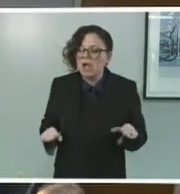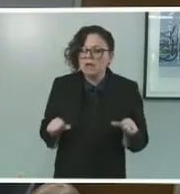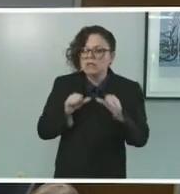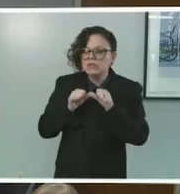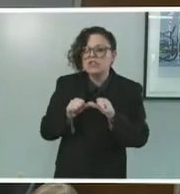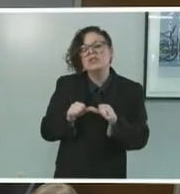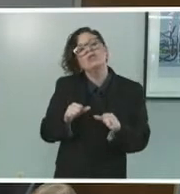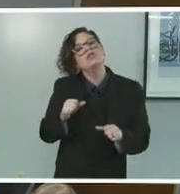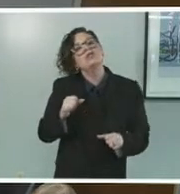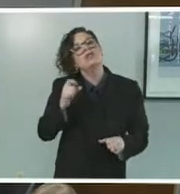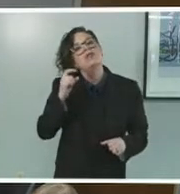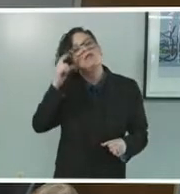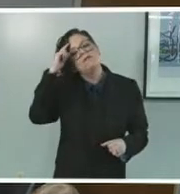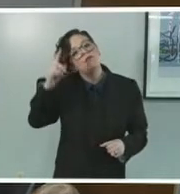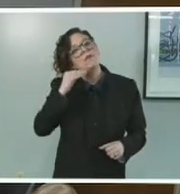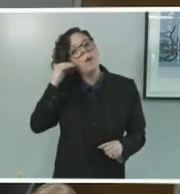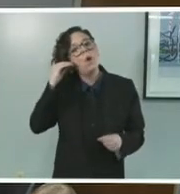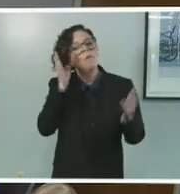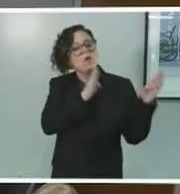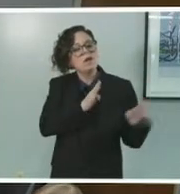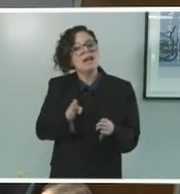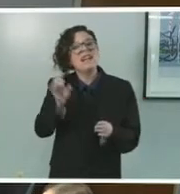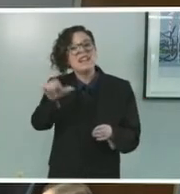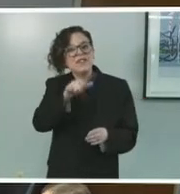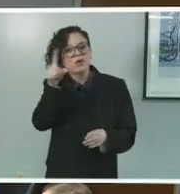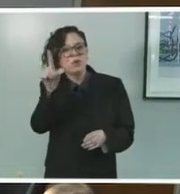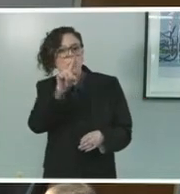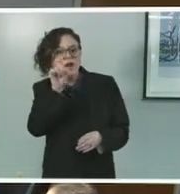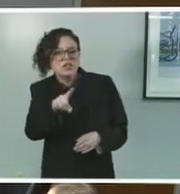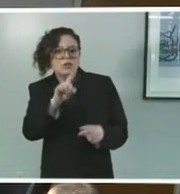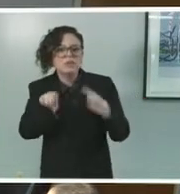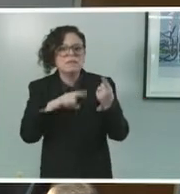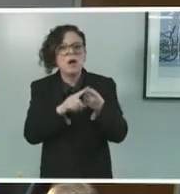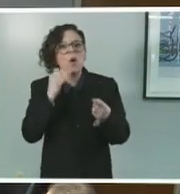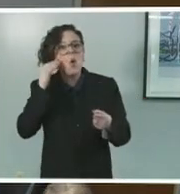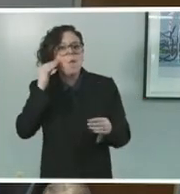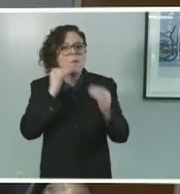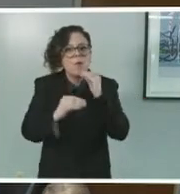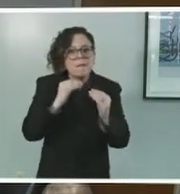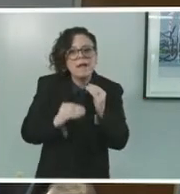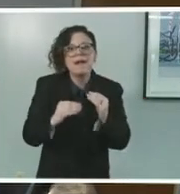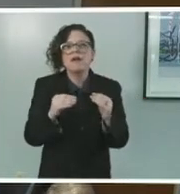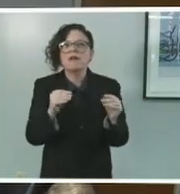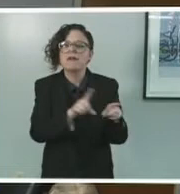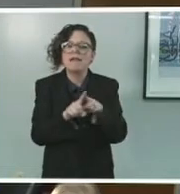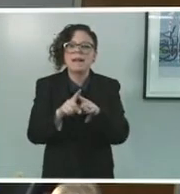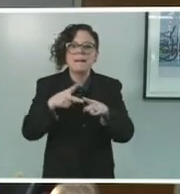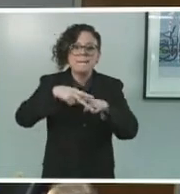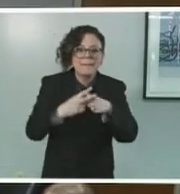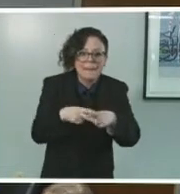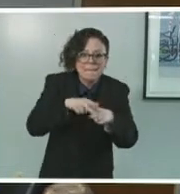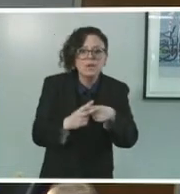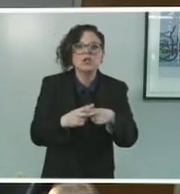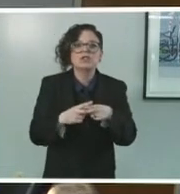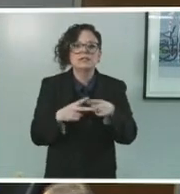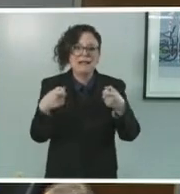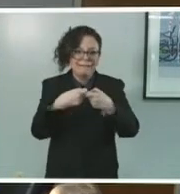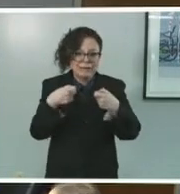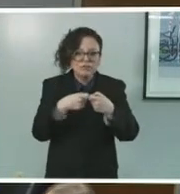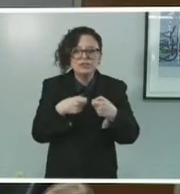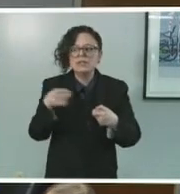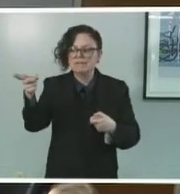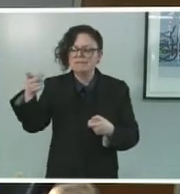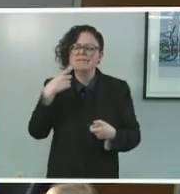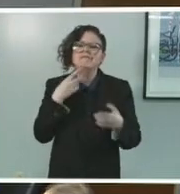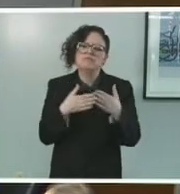your home orderly, the next question is about home repair services like plumbers, electricians. Generally, those are allowed. Those